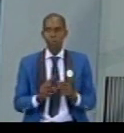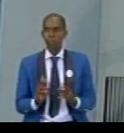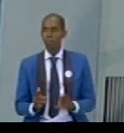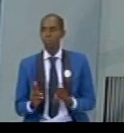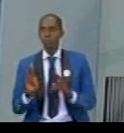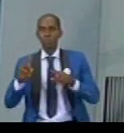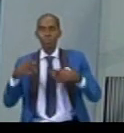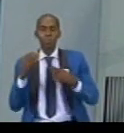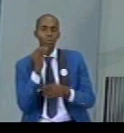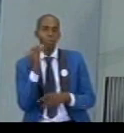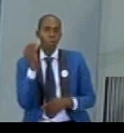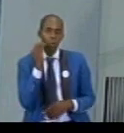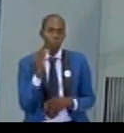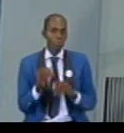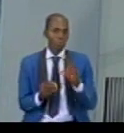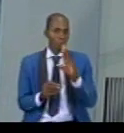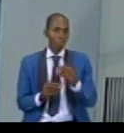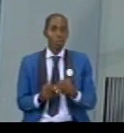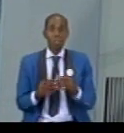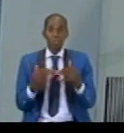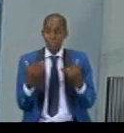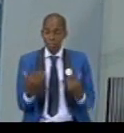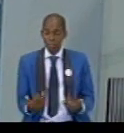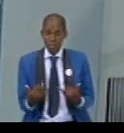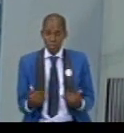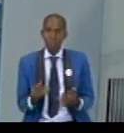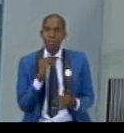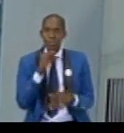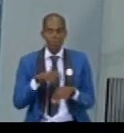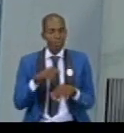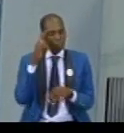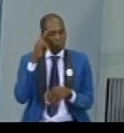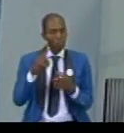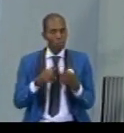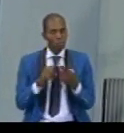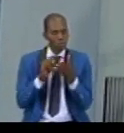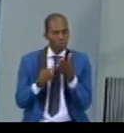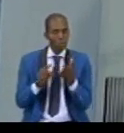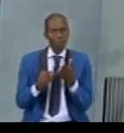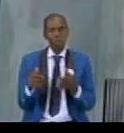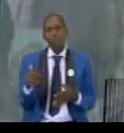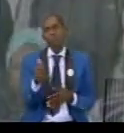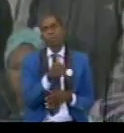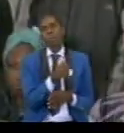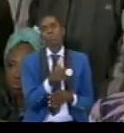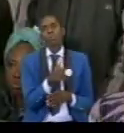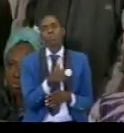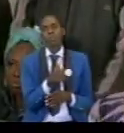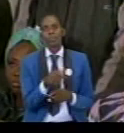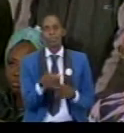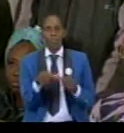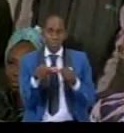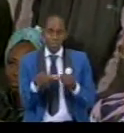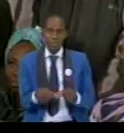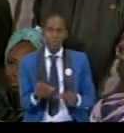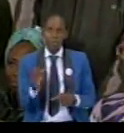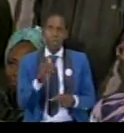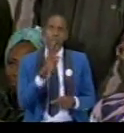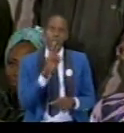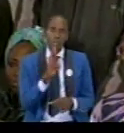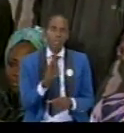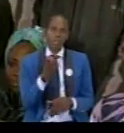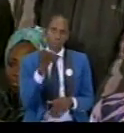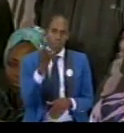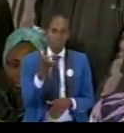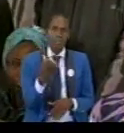to testimony tonight, and your home is there. Wait and give your testimony. Everybody, remain where you are. We want to see.